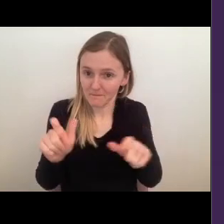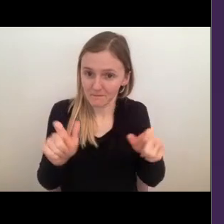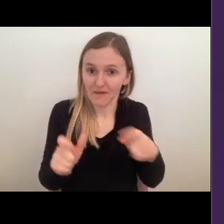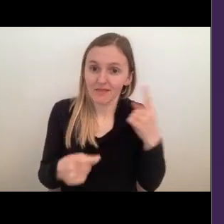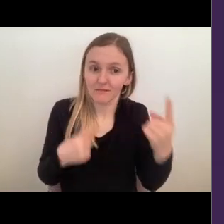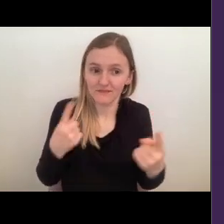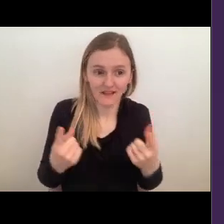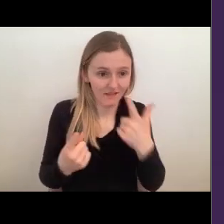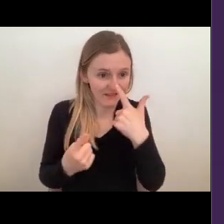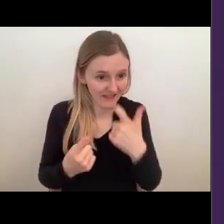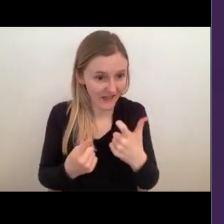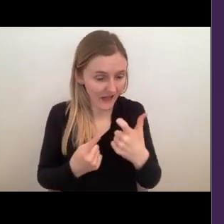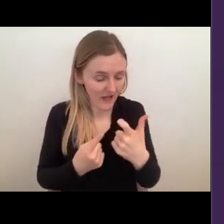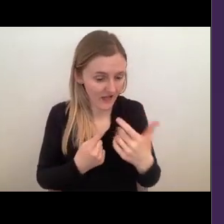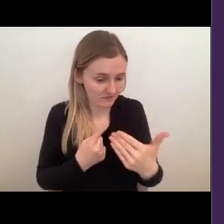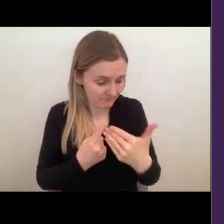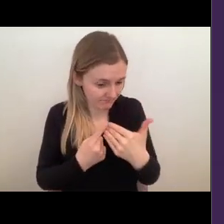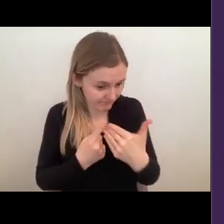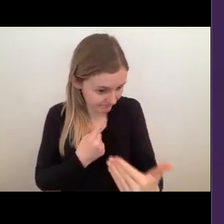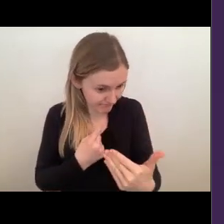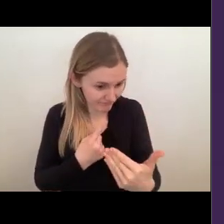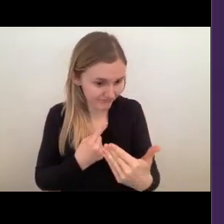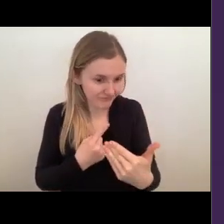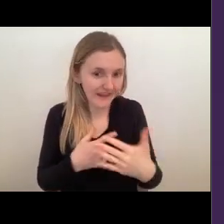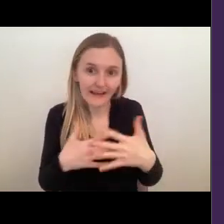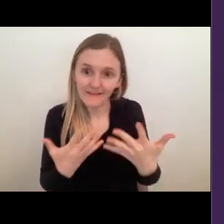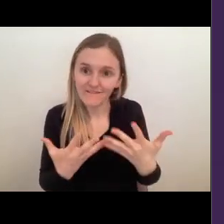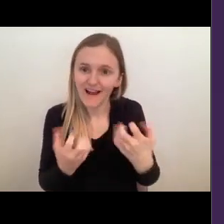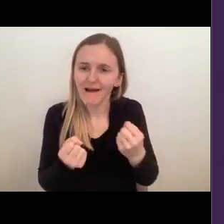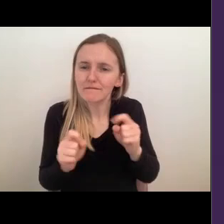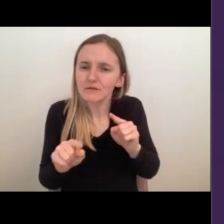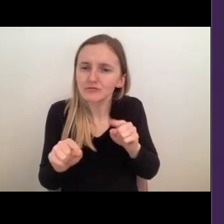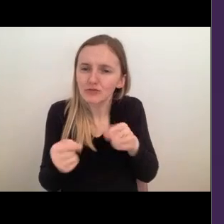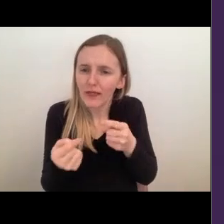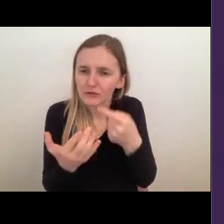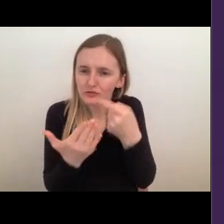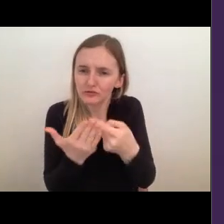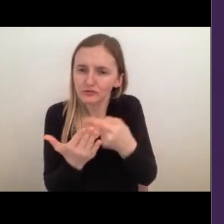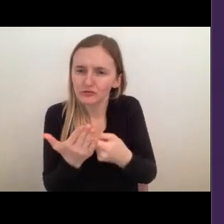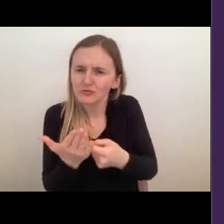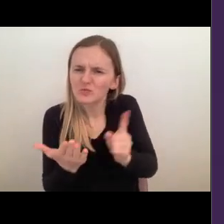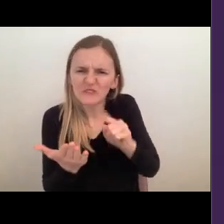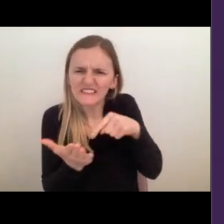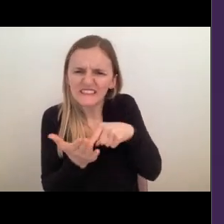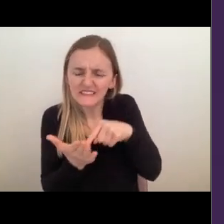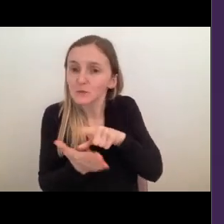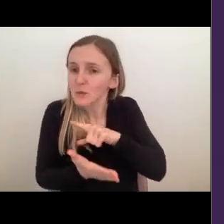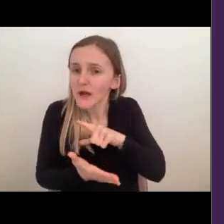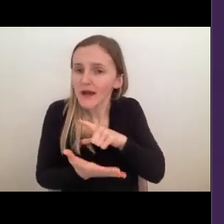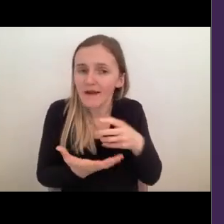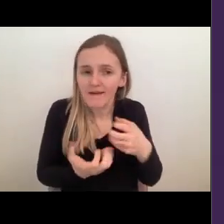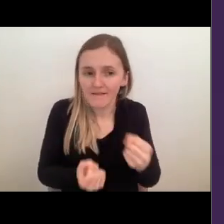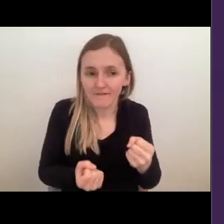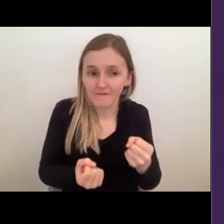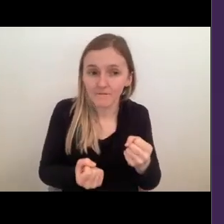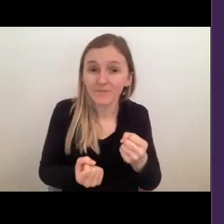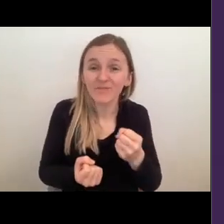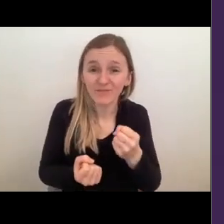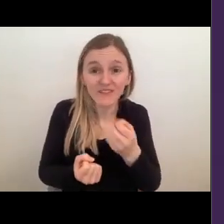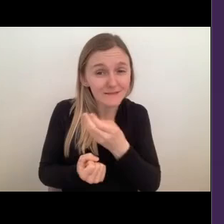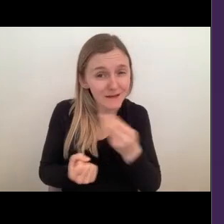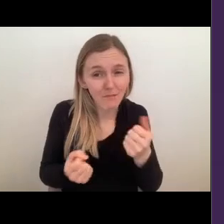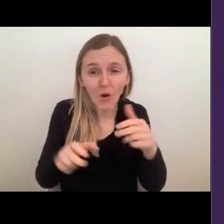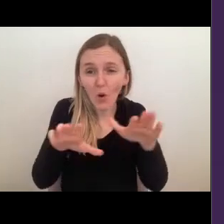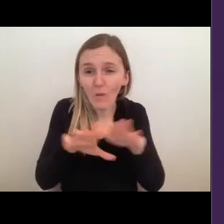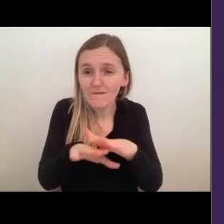identify if they have challenges, what those challenges are, and why they have those challenges. And whilst there can be overlap, there can be